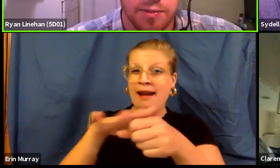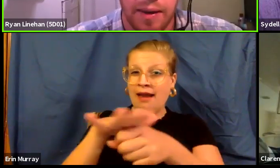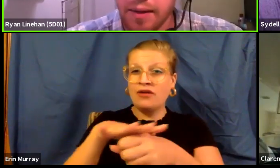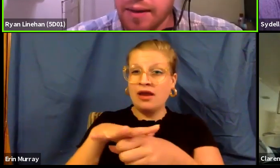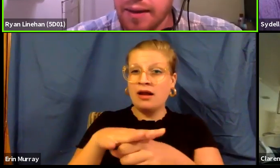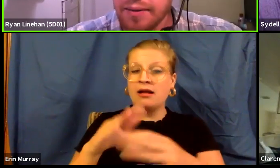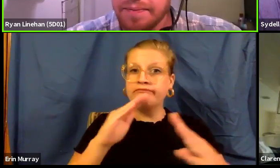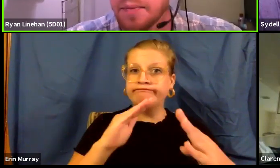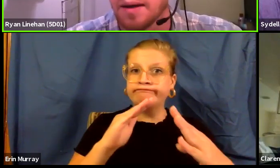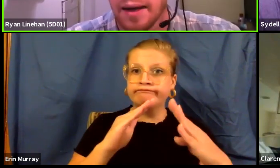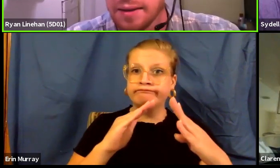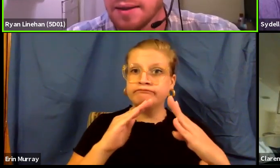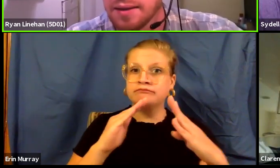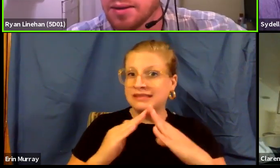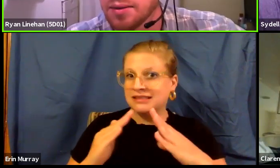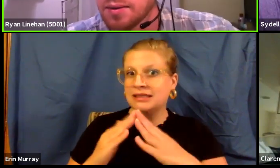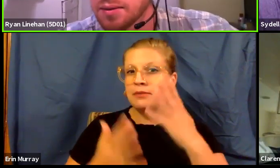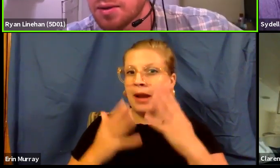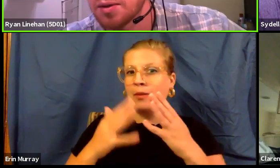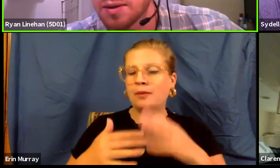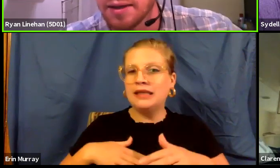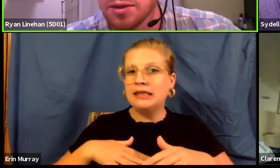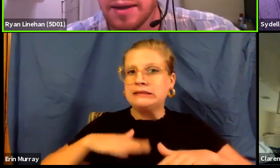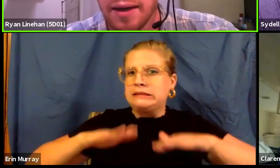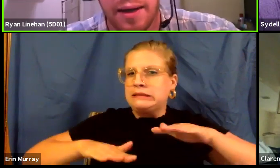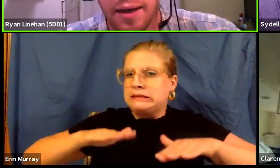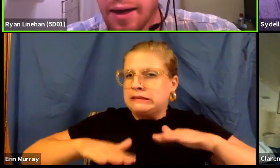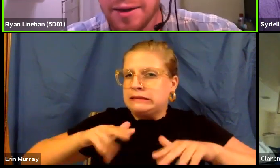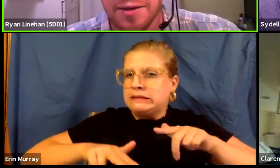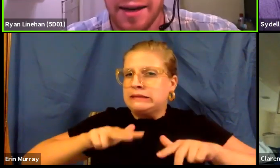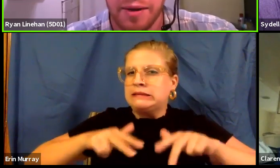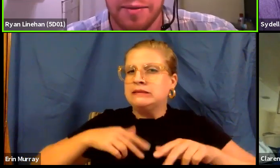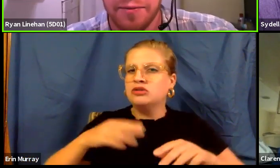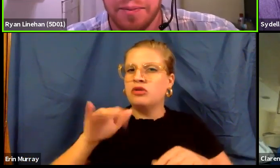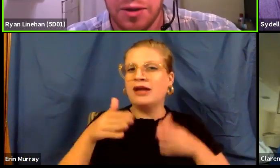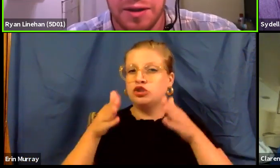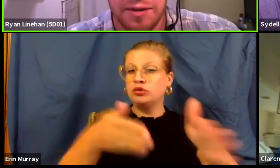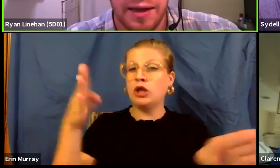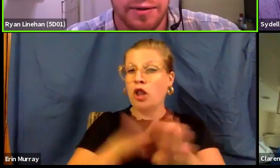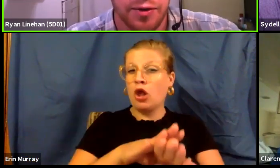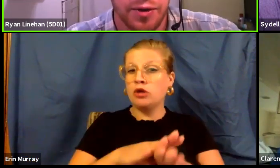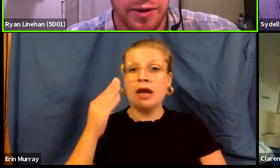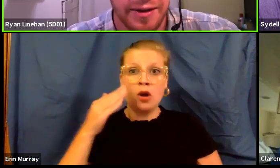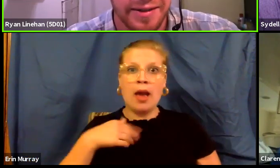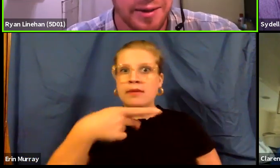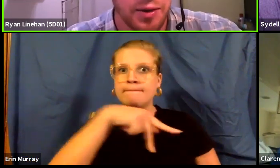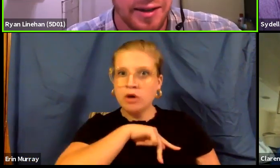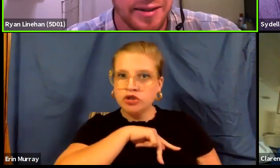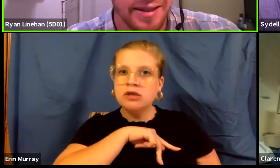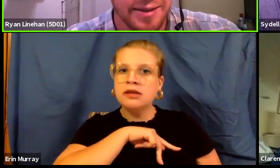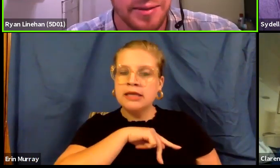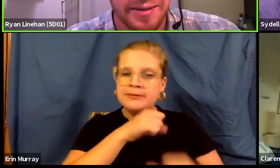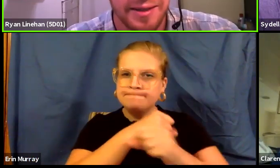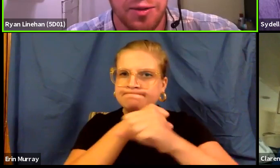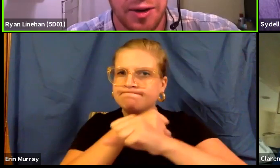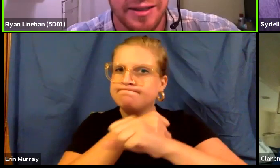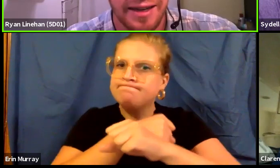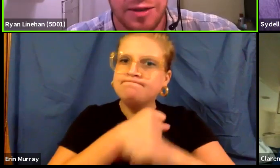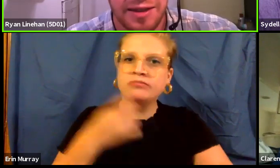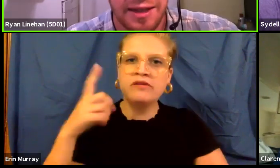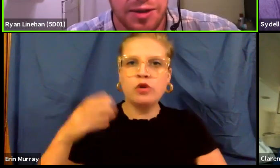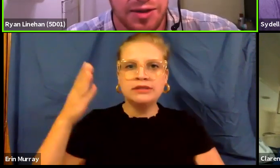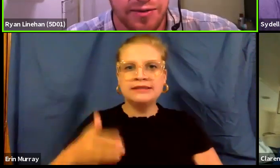city's probably hesitant to close that street. I can say I've been personally fighting for